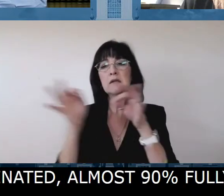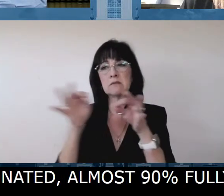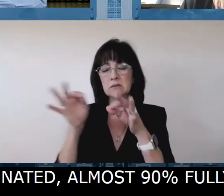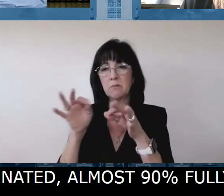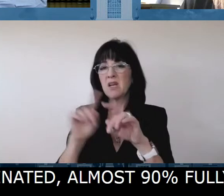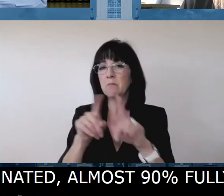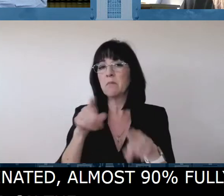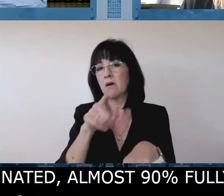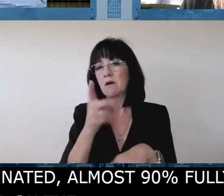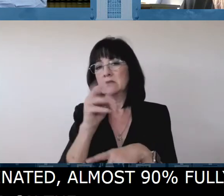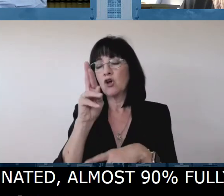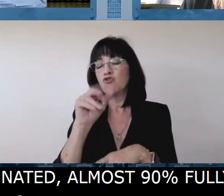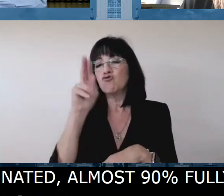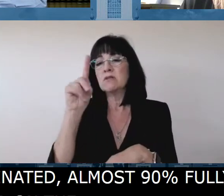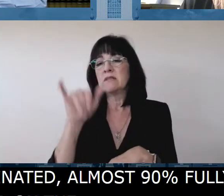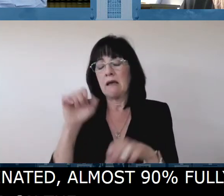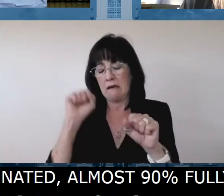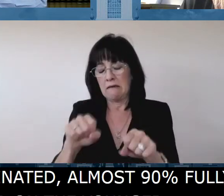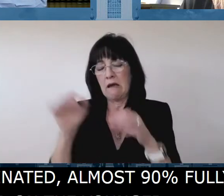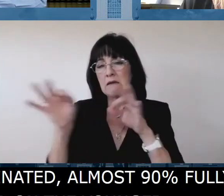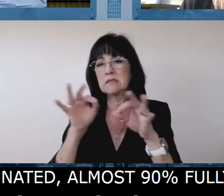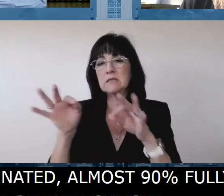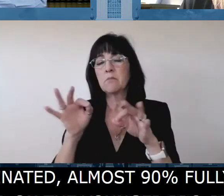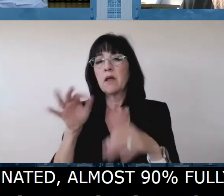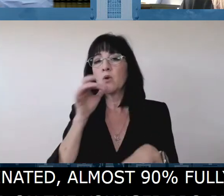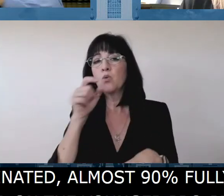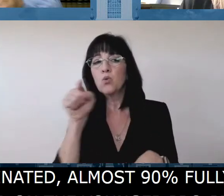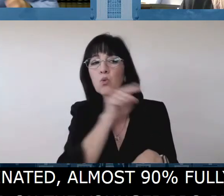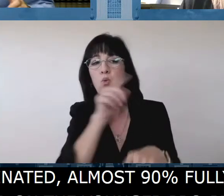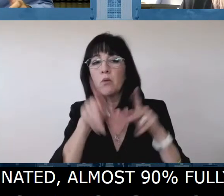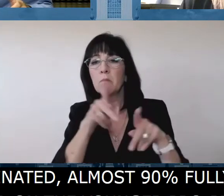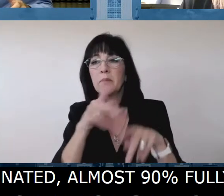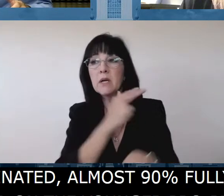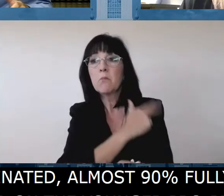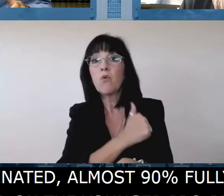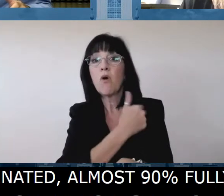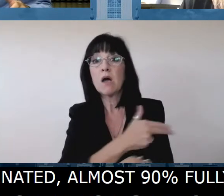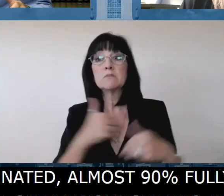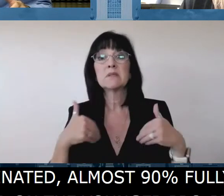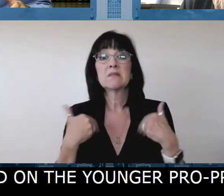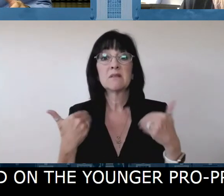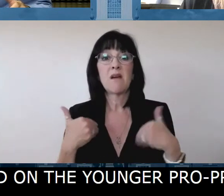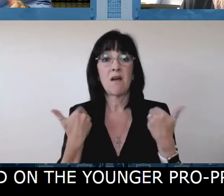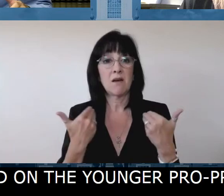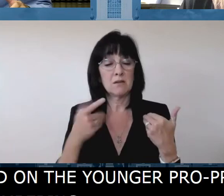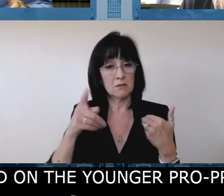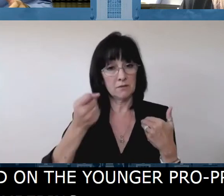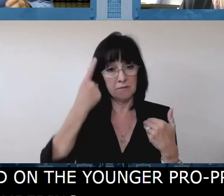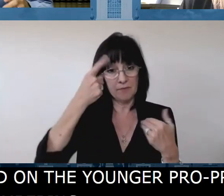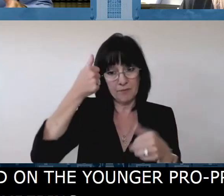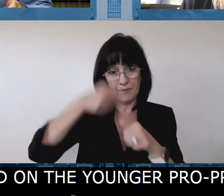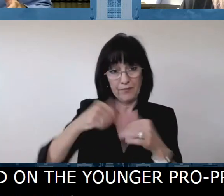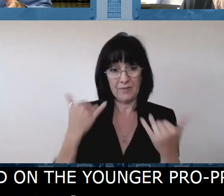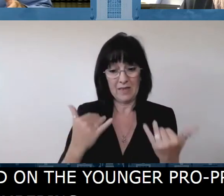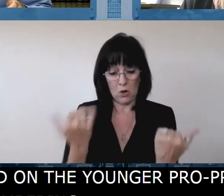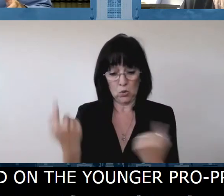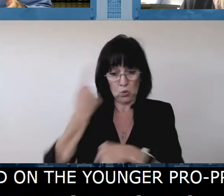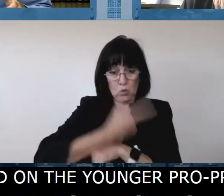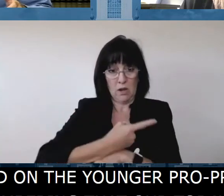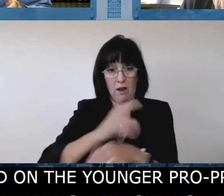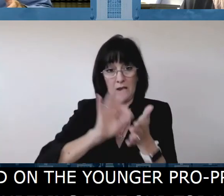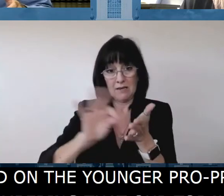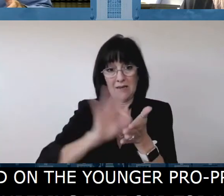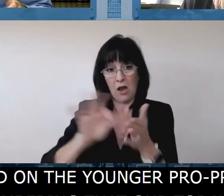younger profile of folks hospitalized. Remembering that today our hospitalization number was 53,